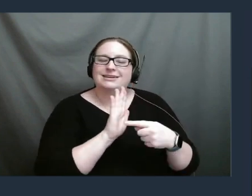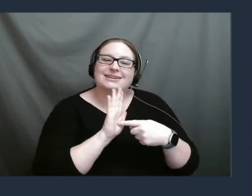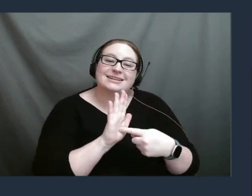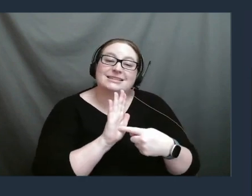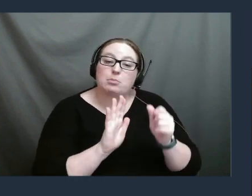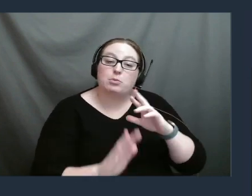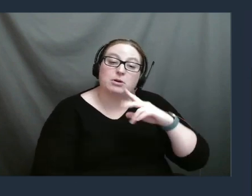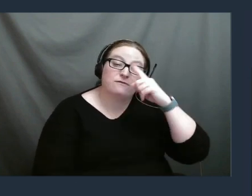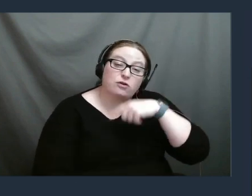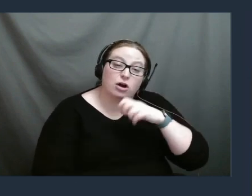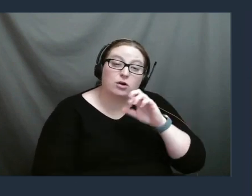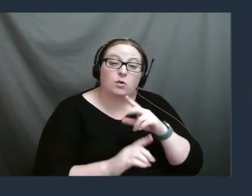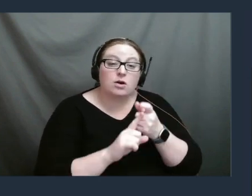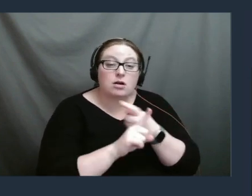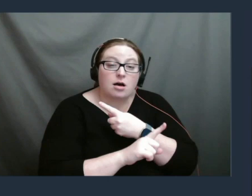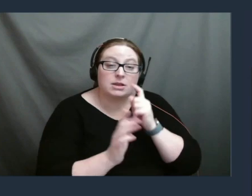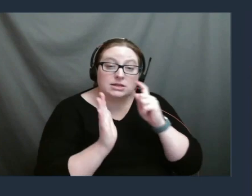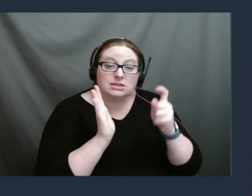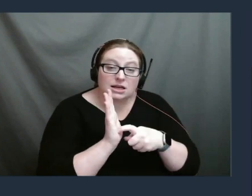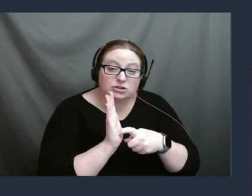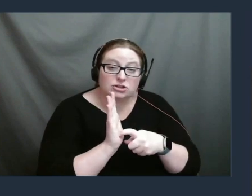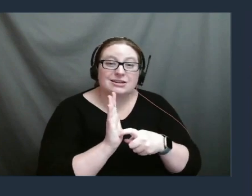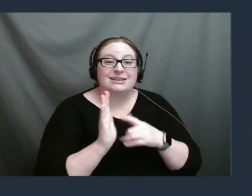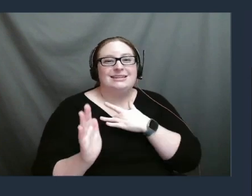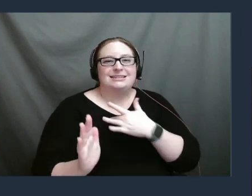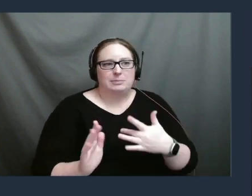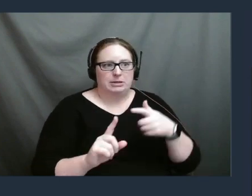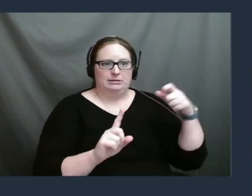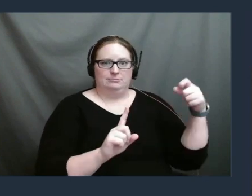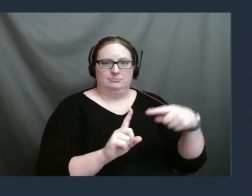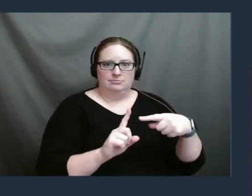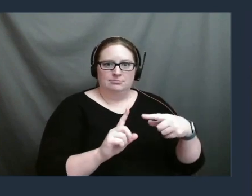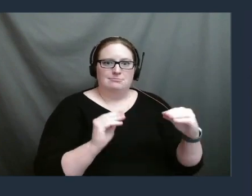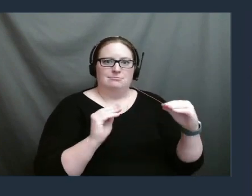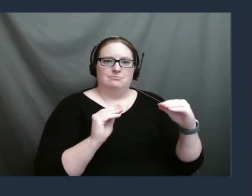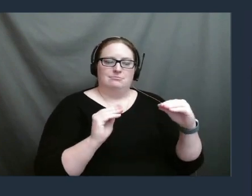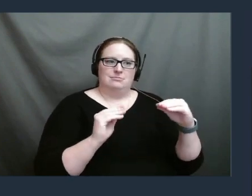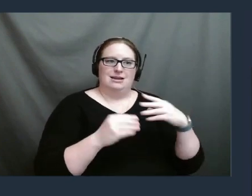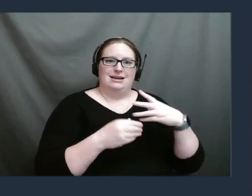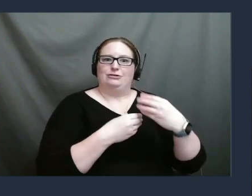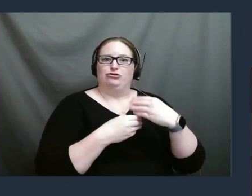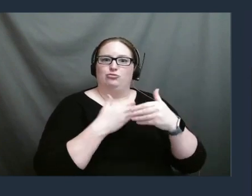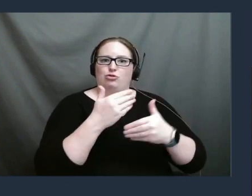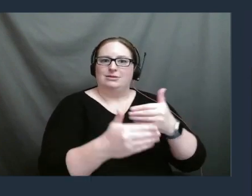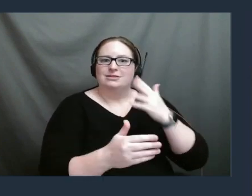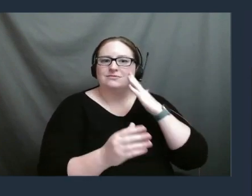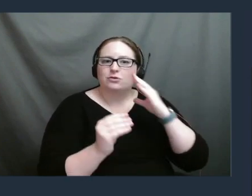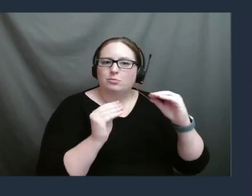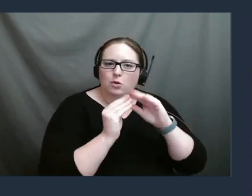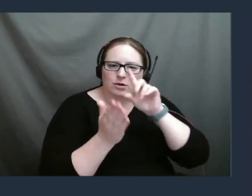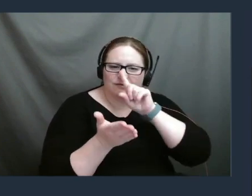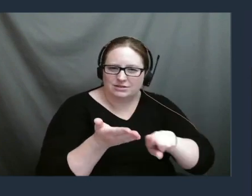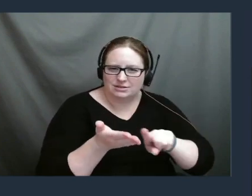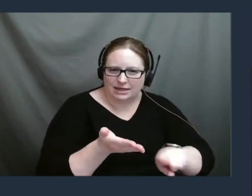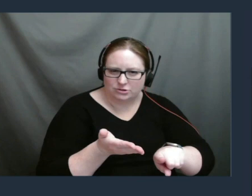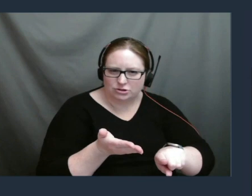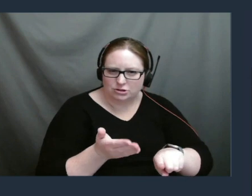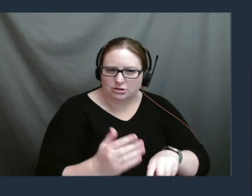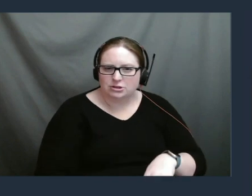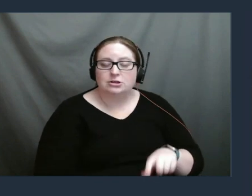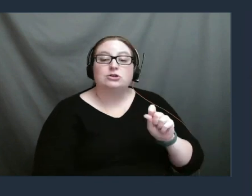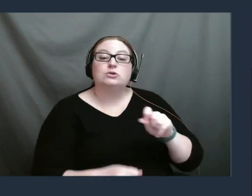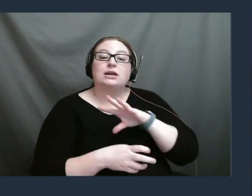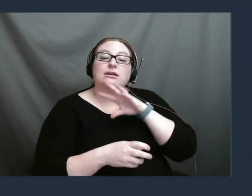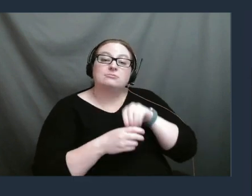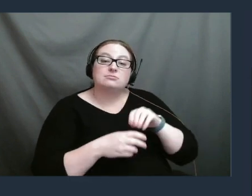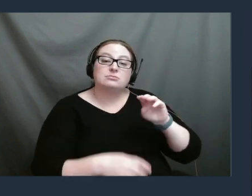anomaly detection, which generally triggers an external process or further investigation of some sort. Now you can incorporate machine learning